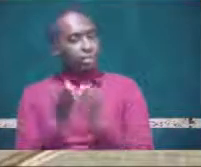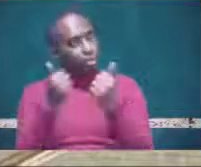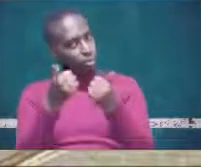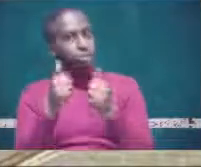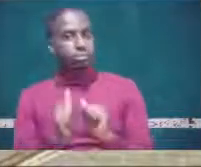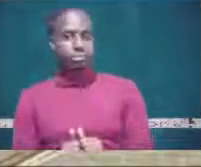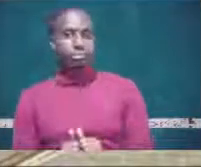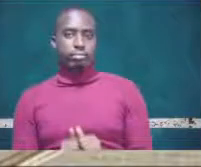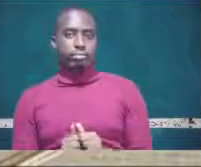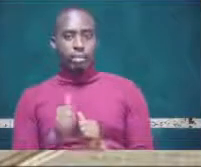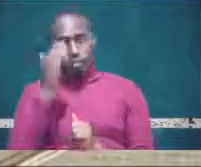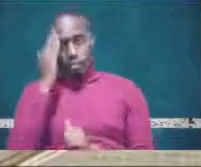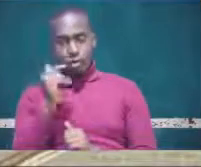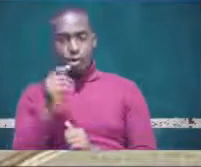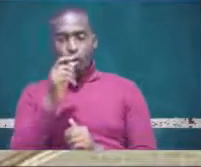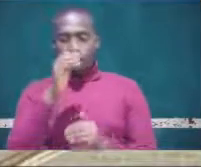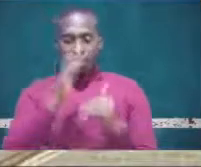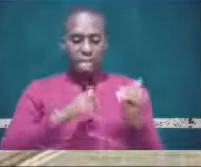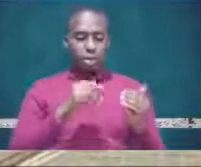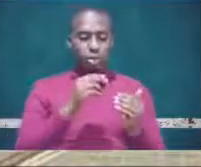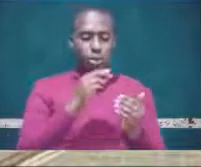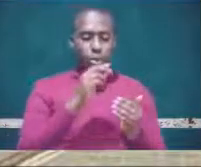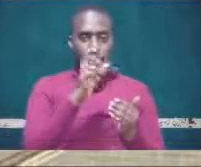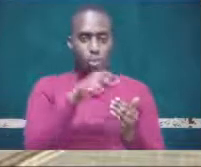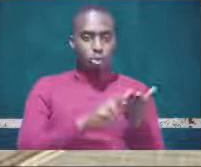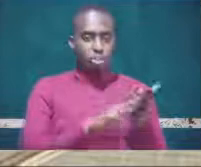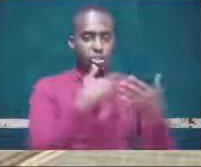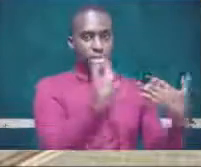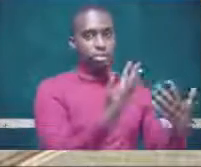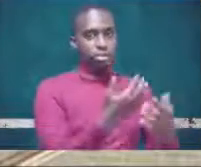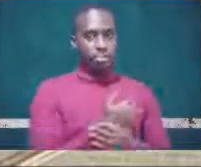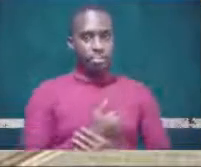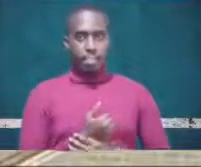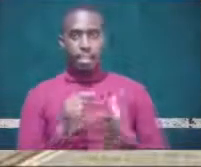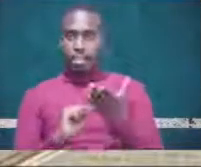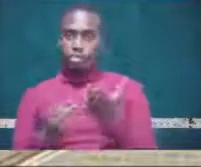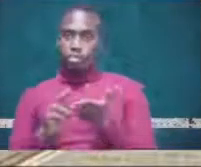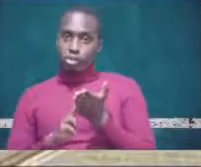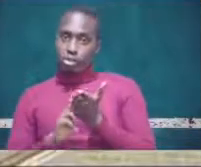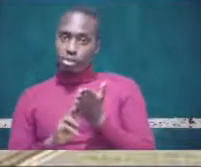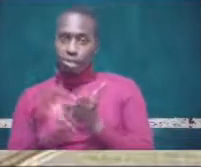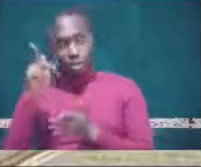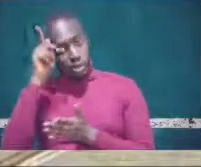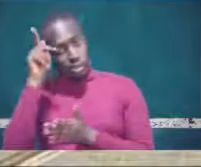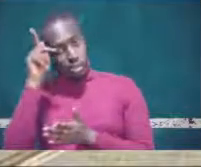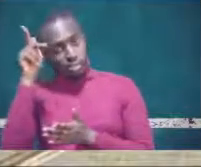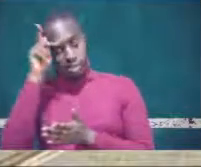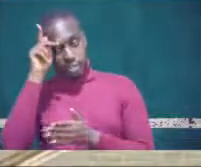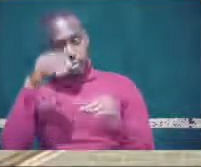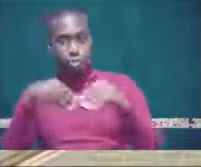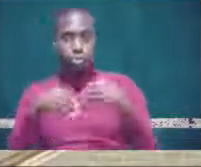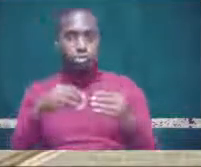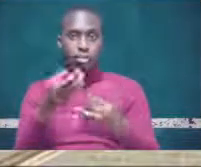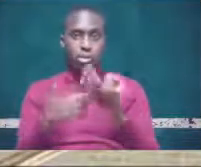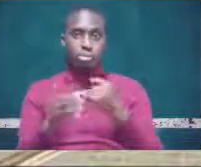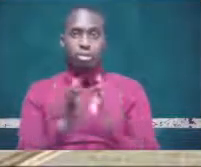customers, compared to the one using hands. So technology being the application of knowledge, skills, tools,